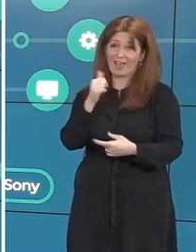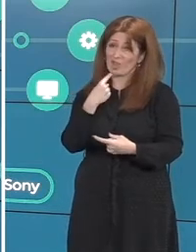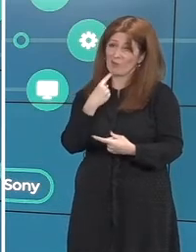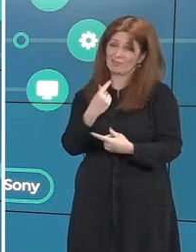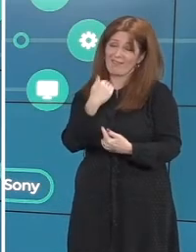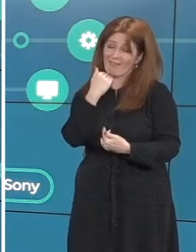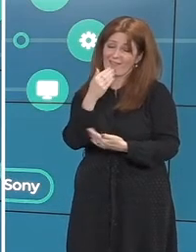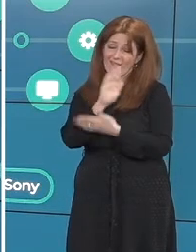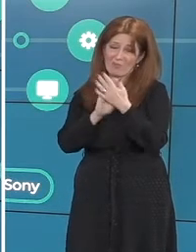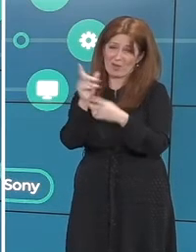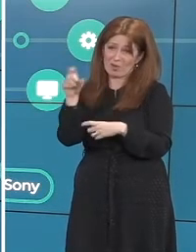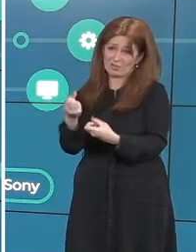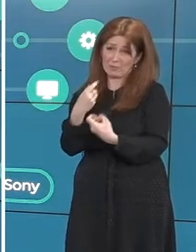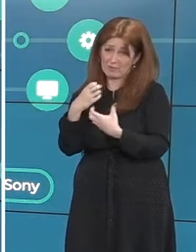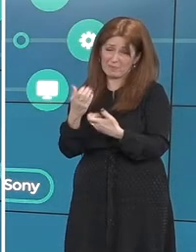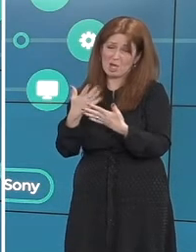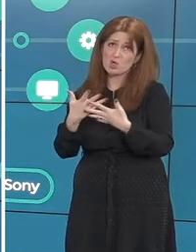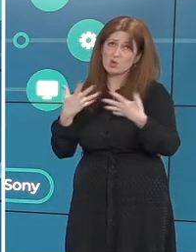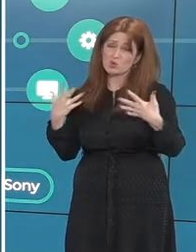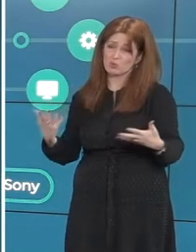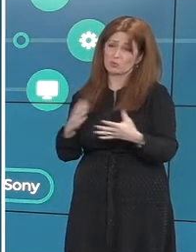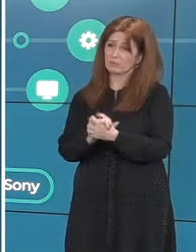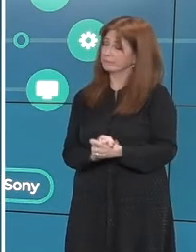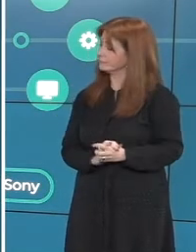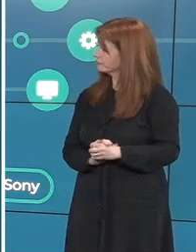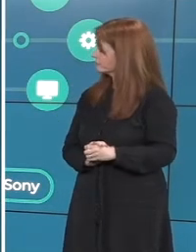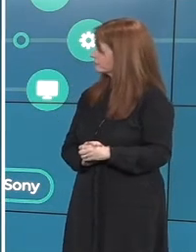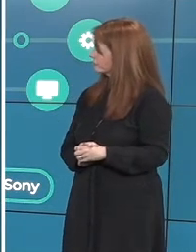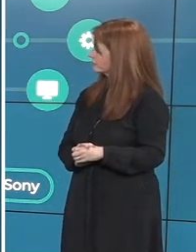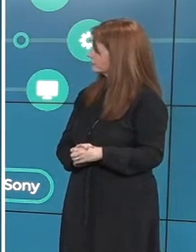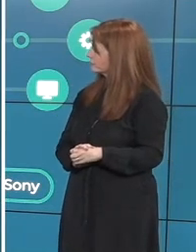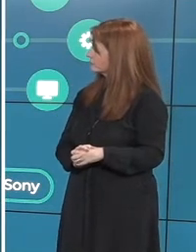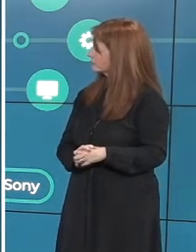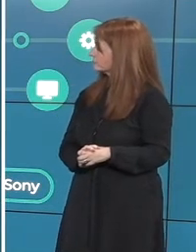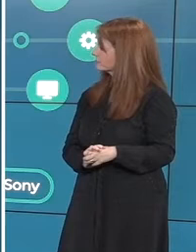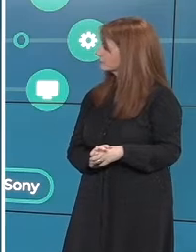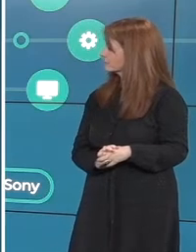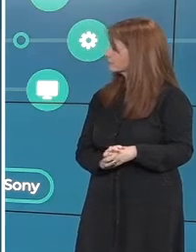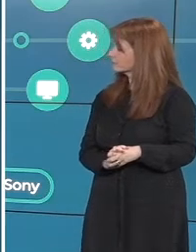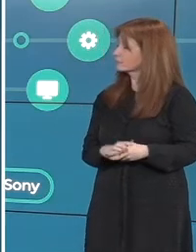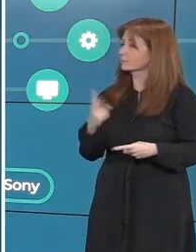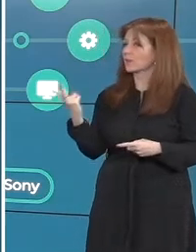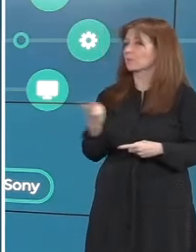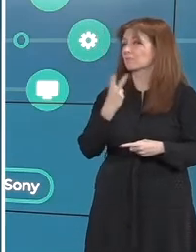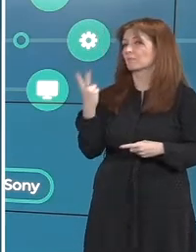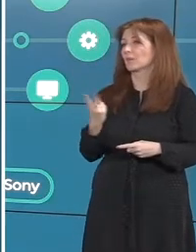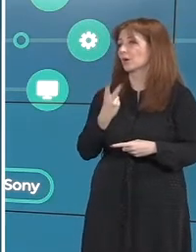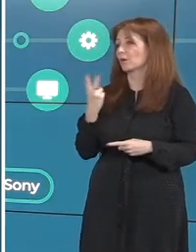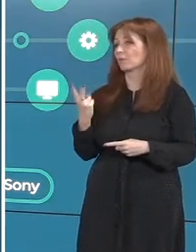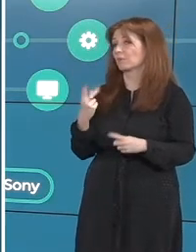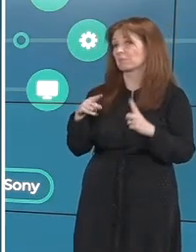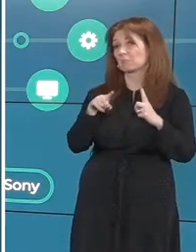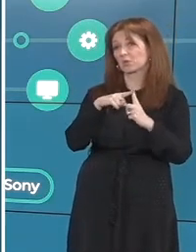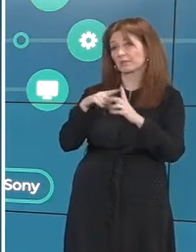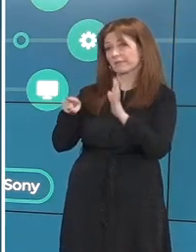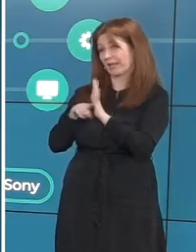customer feedback. I think it's huge. And that's both from the positives and the negatives. You